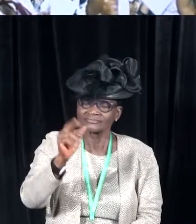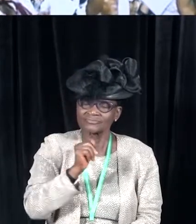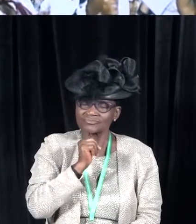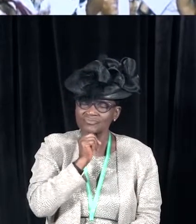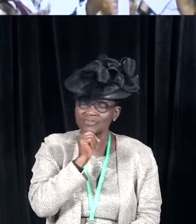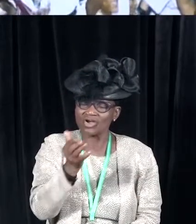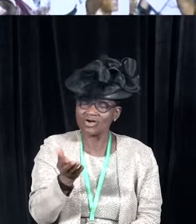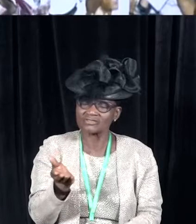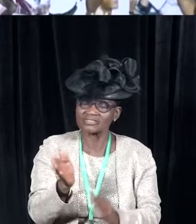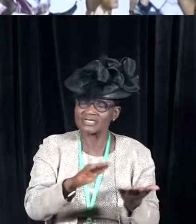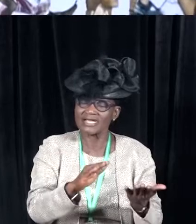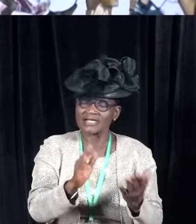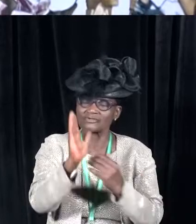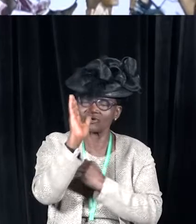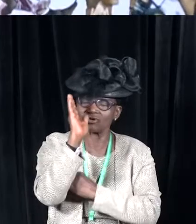invisible God,